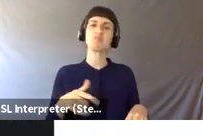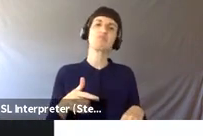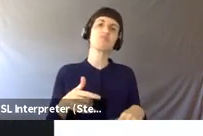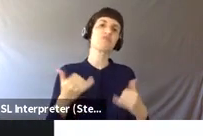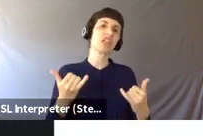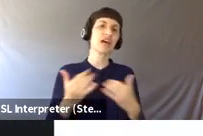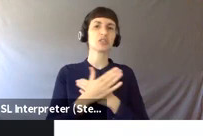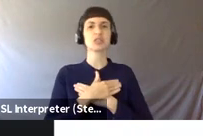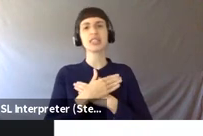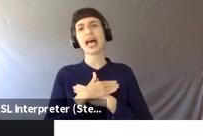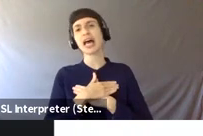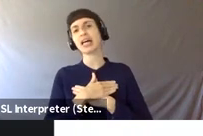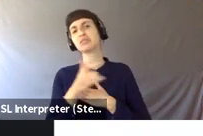relax.